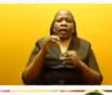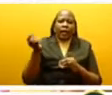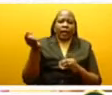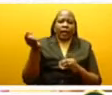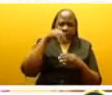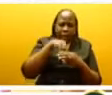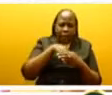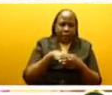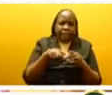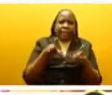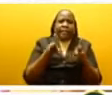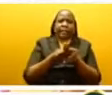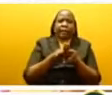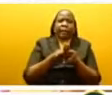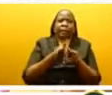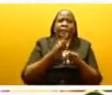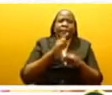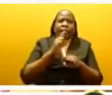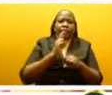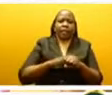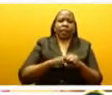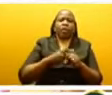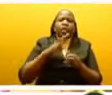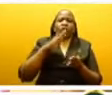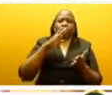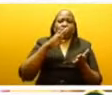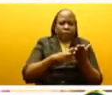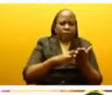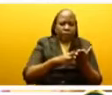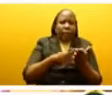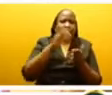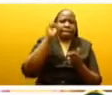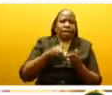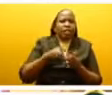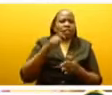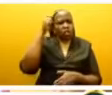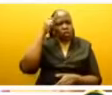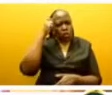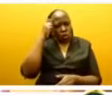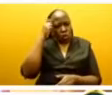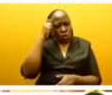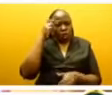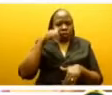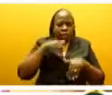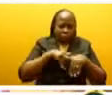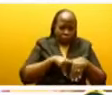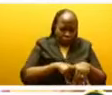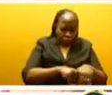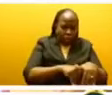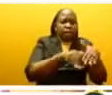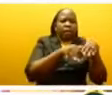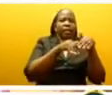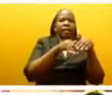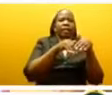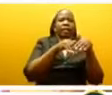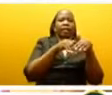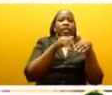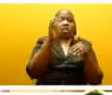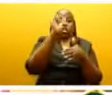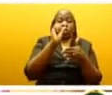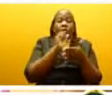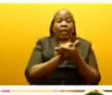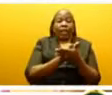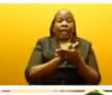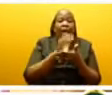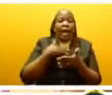you respond, please bear in mind the following so that we know that you are